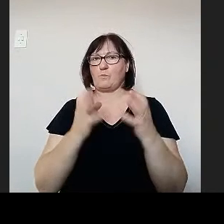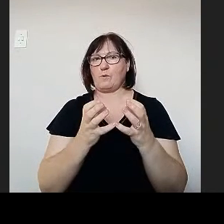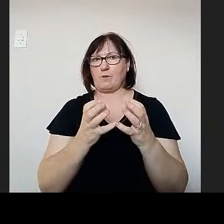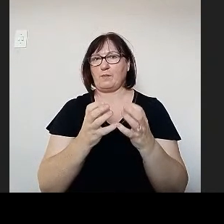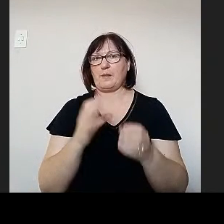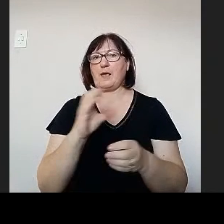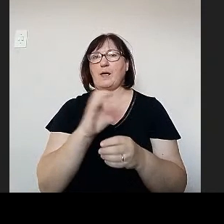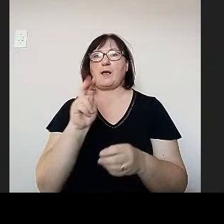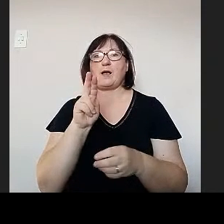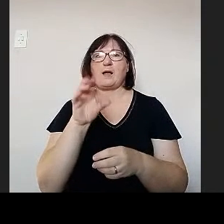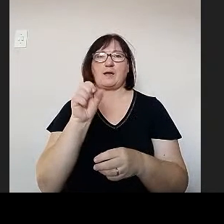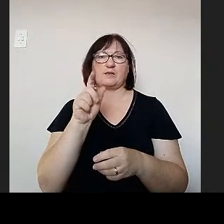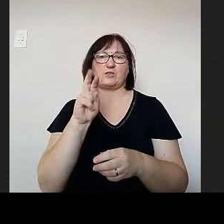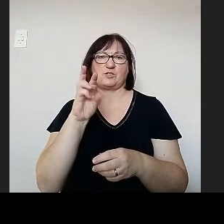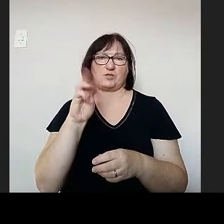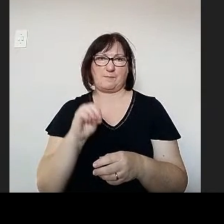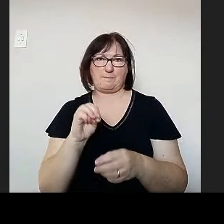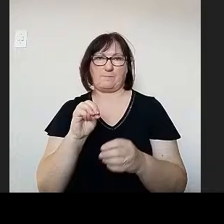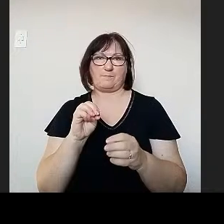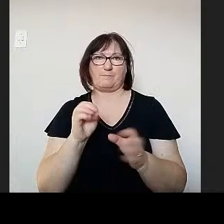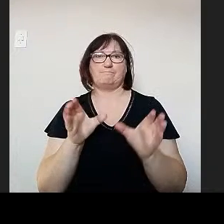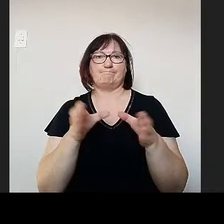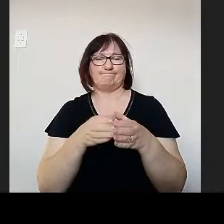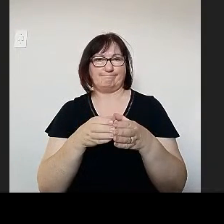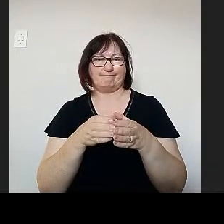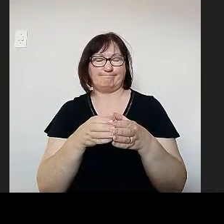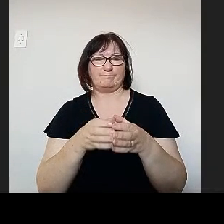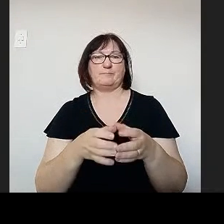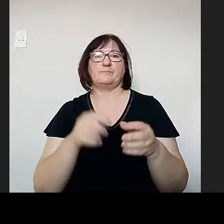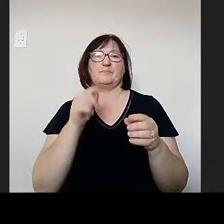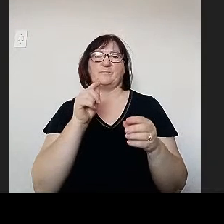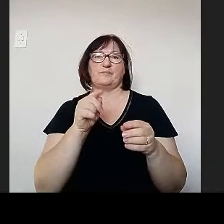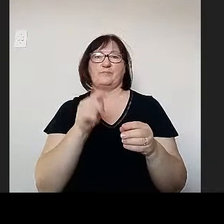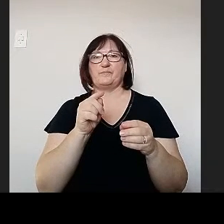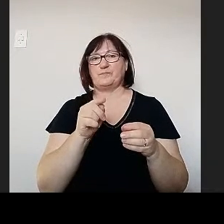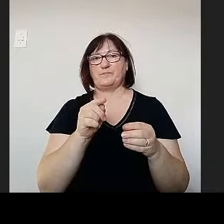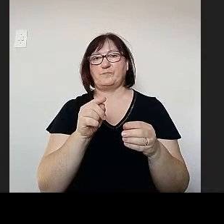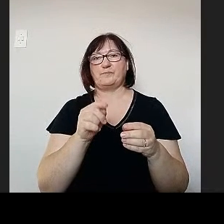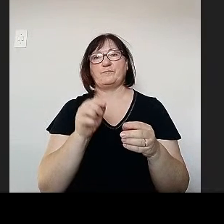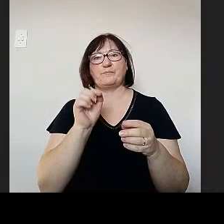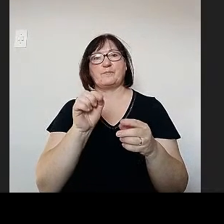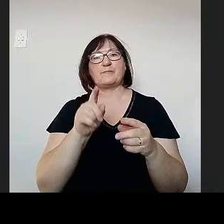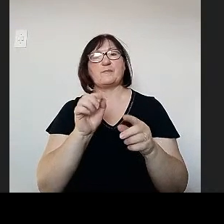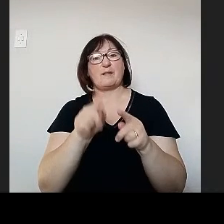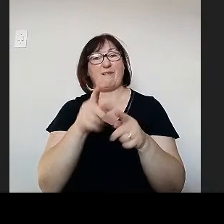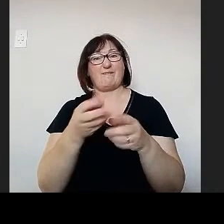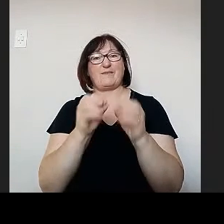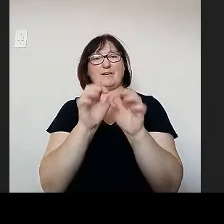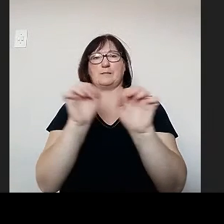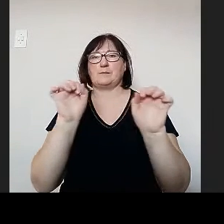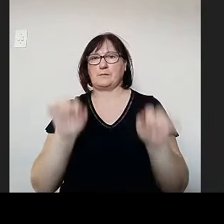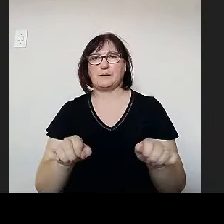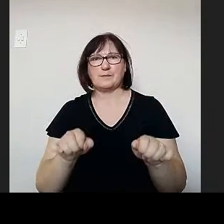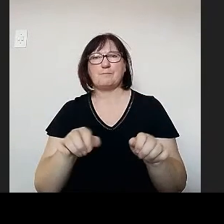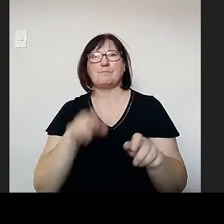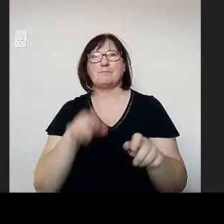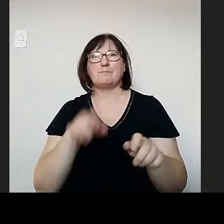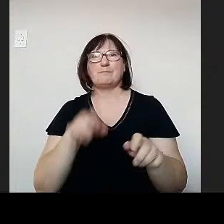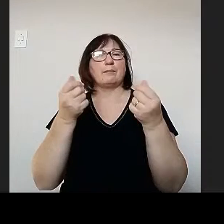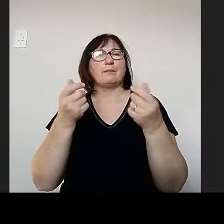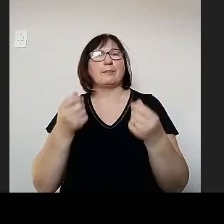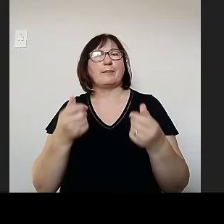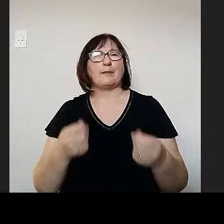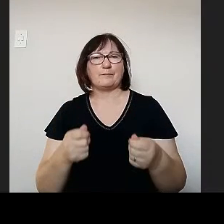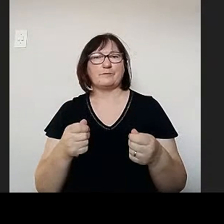Organization is a custodian of this HS, which is a harmonized system. that's responsible for tariff matters. And SARS